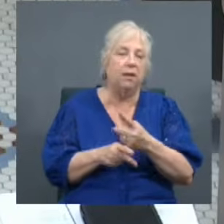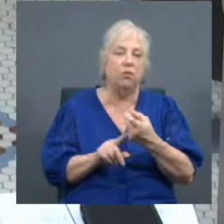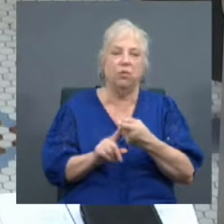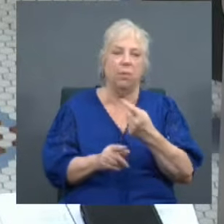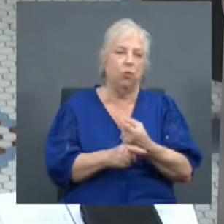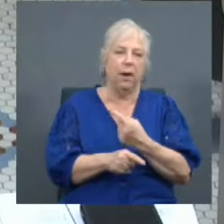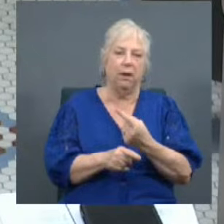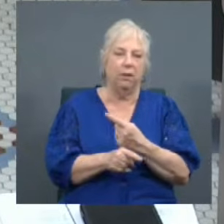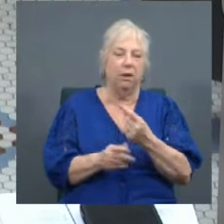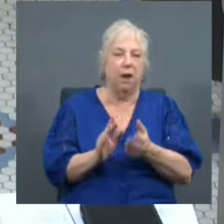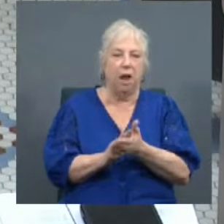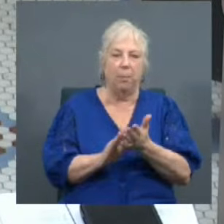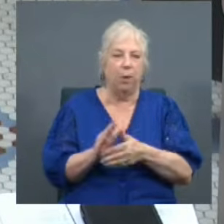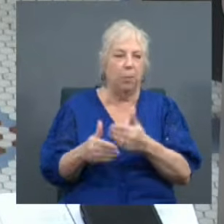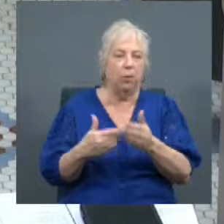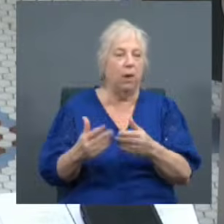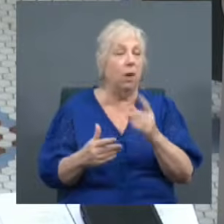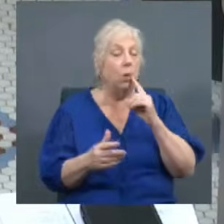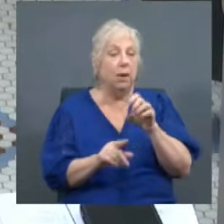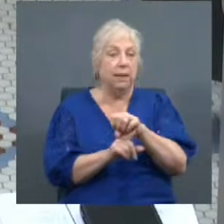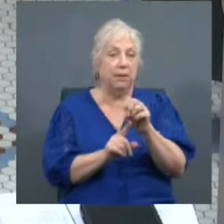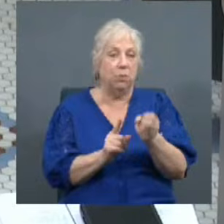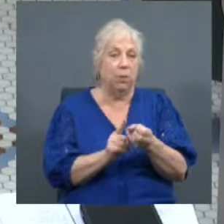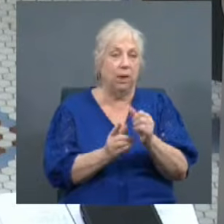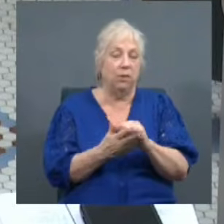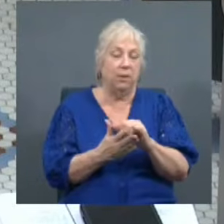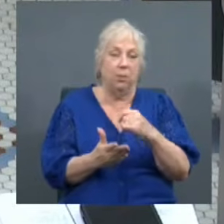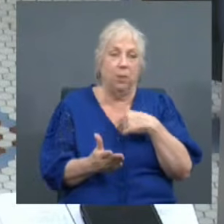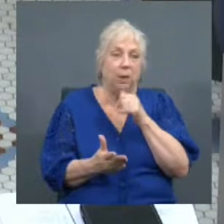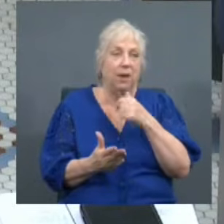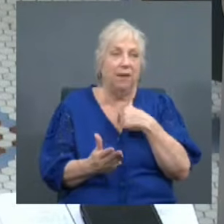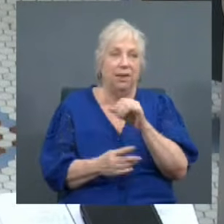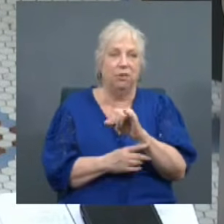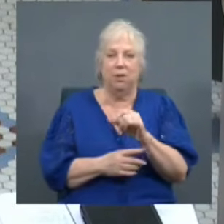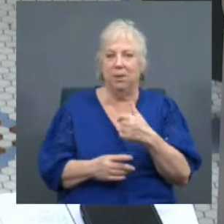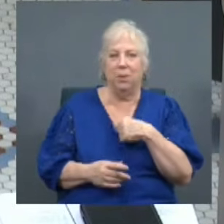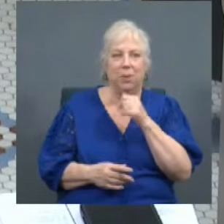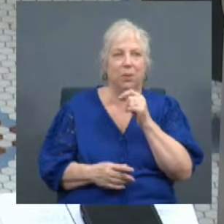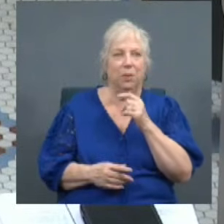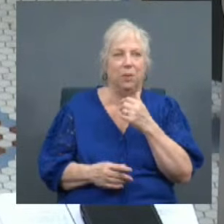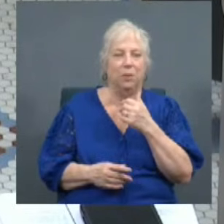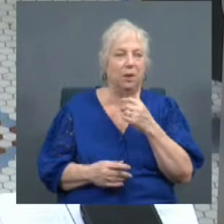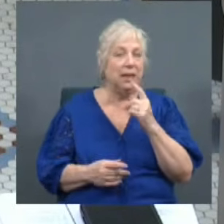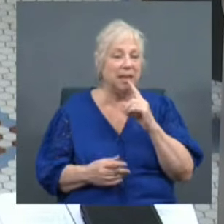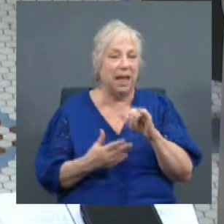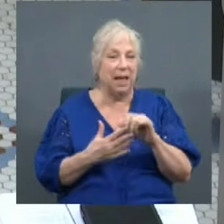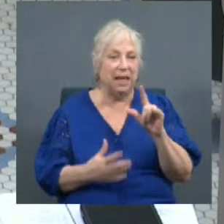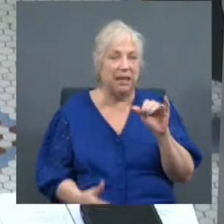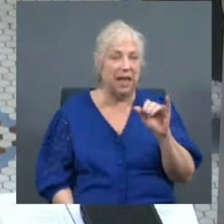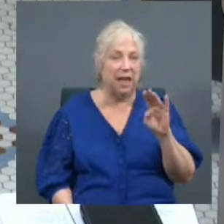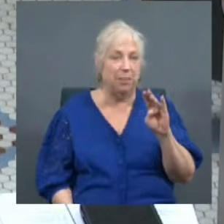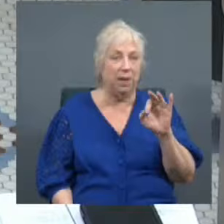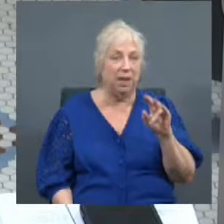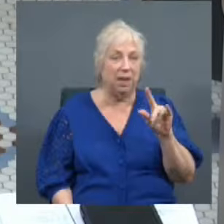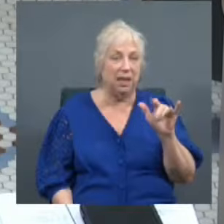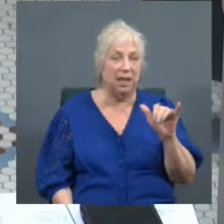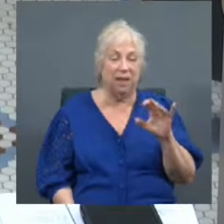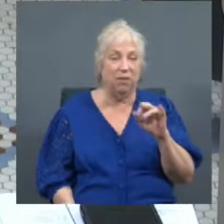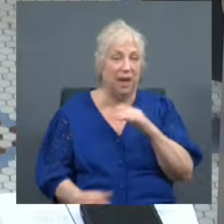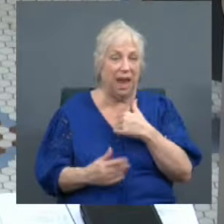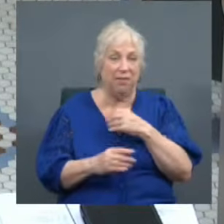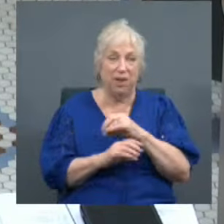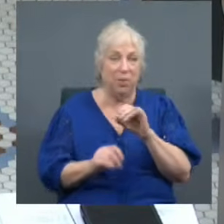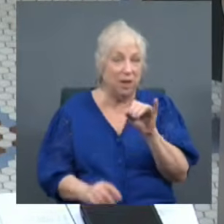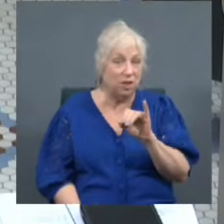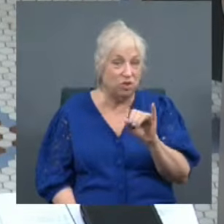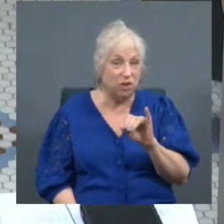Or situations like this where we don't have it insured. We don't have Is that established. not a liability if we don't have it insured? I mean,